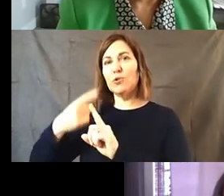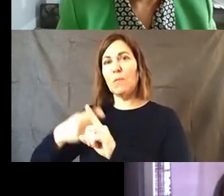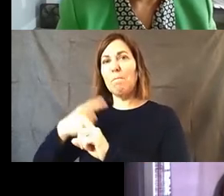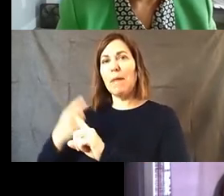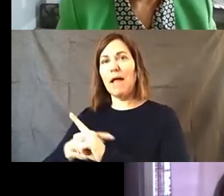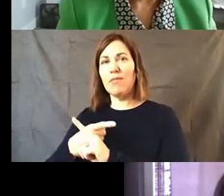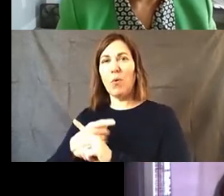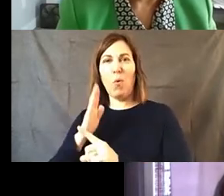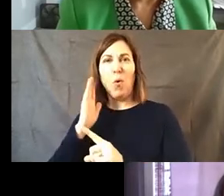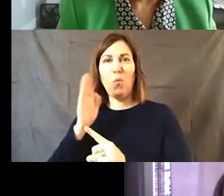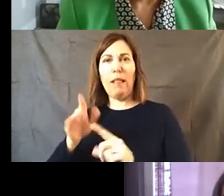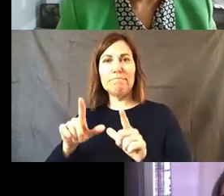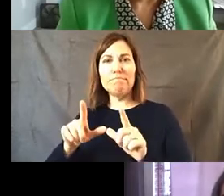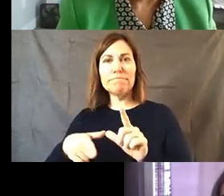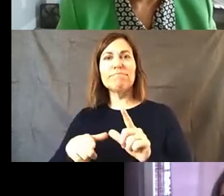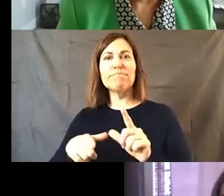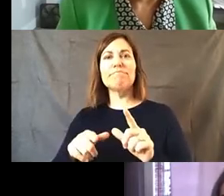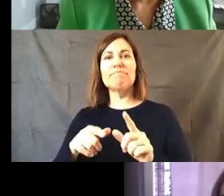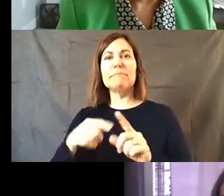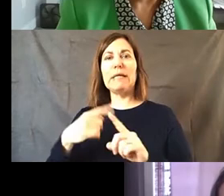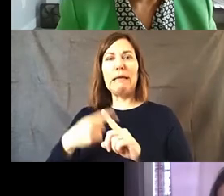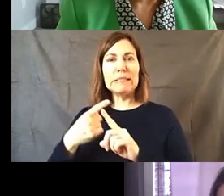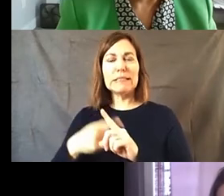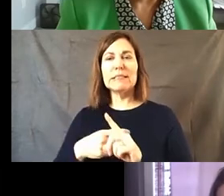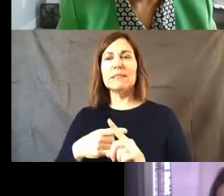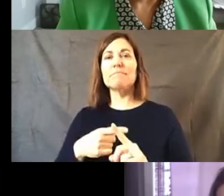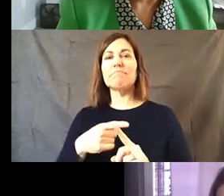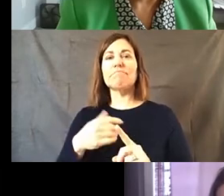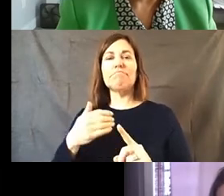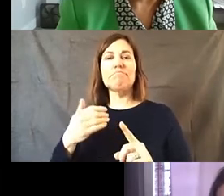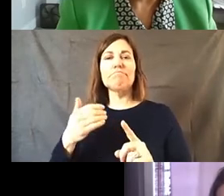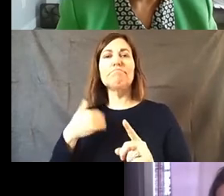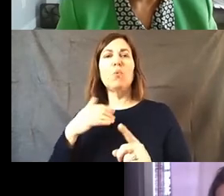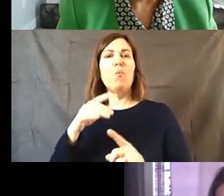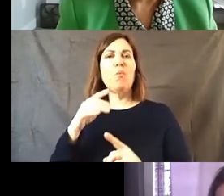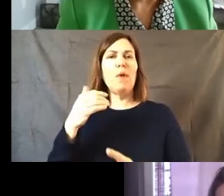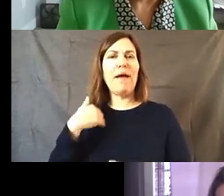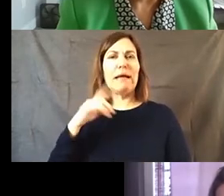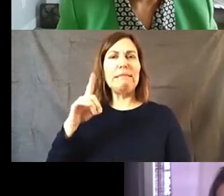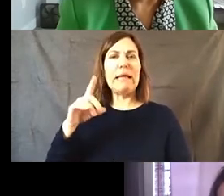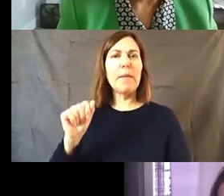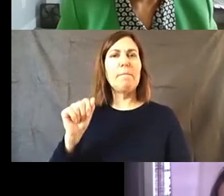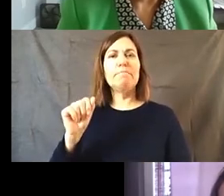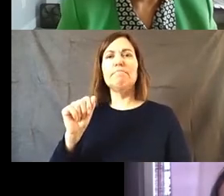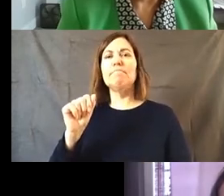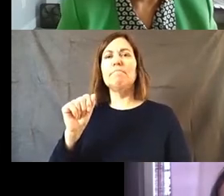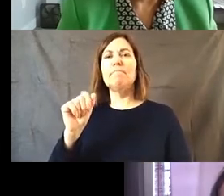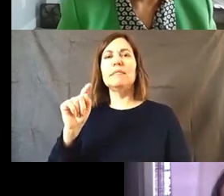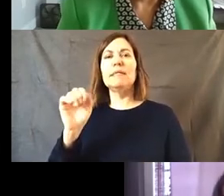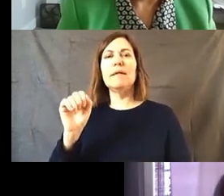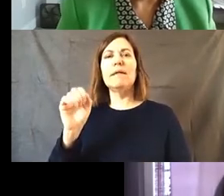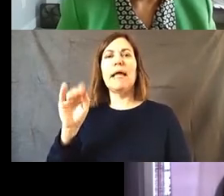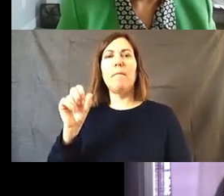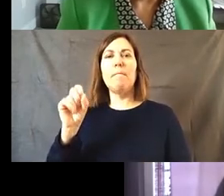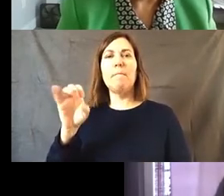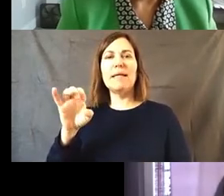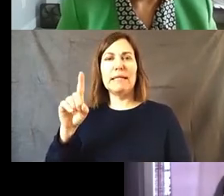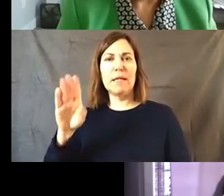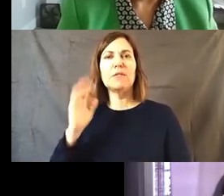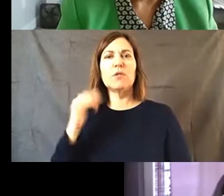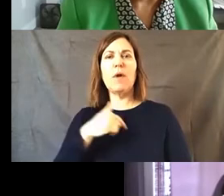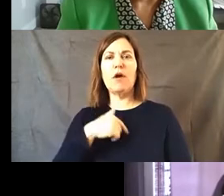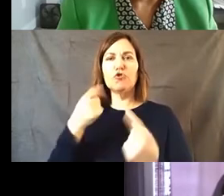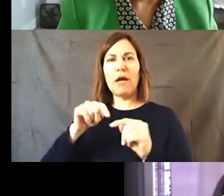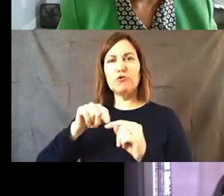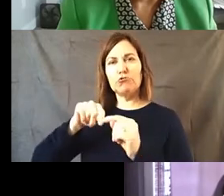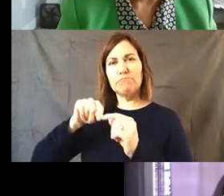It's hard to get exact data, but I have an Airtable, where a database where we've tried to track every eviction case in Allegheny County. There are some where